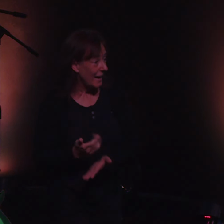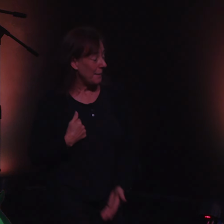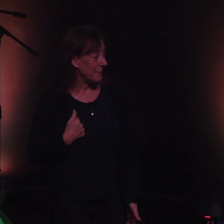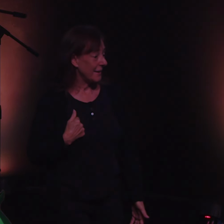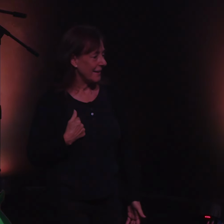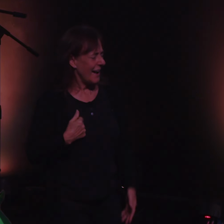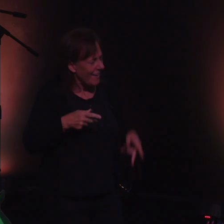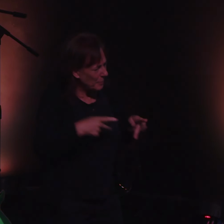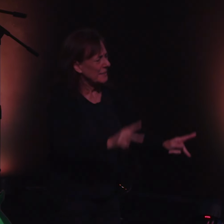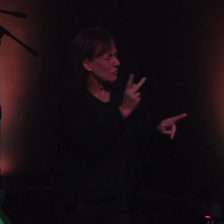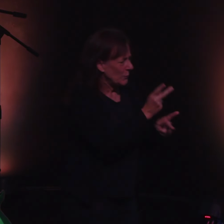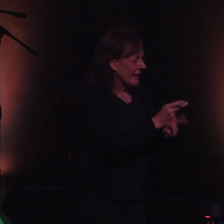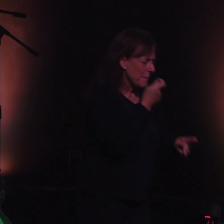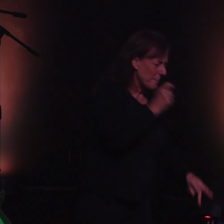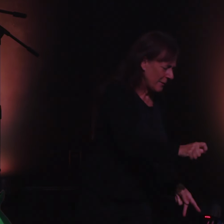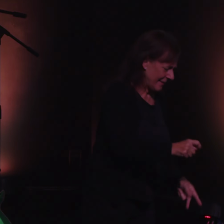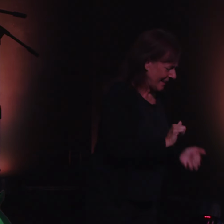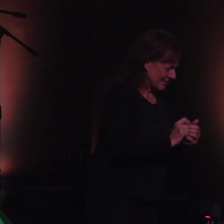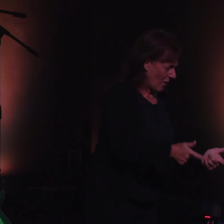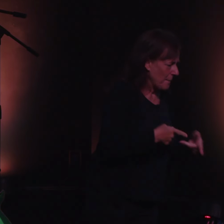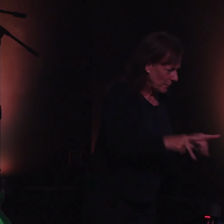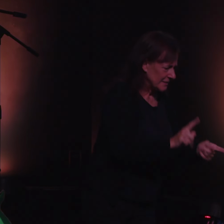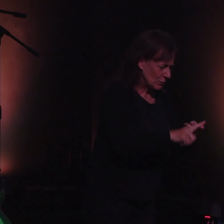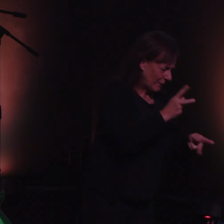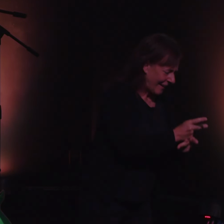I just have permission to care.